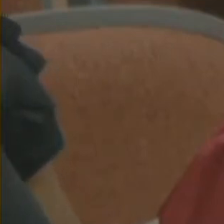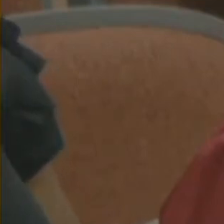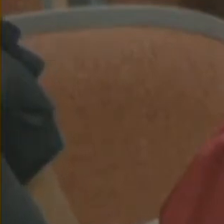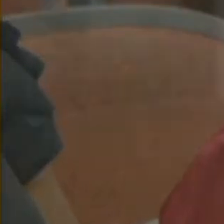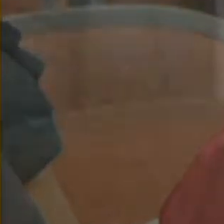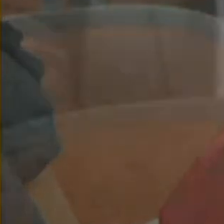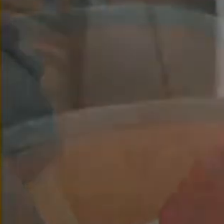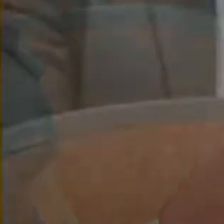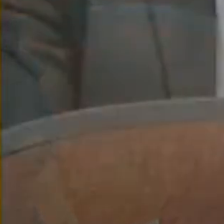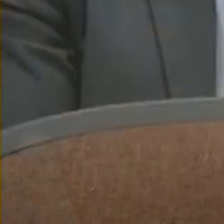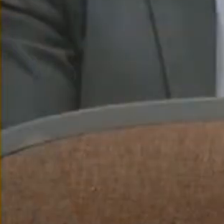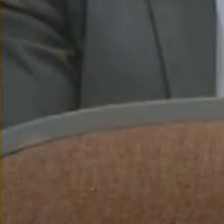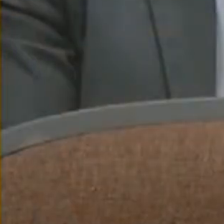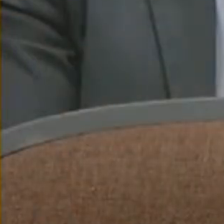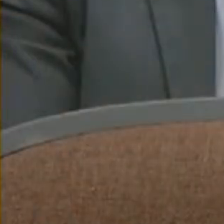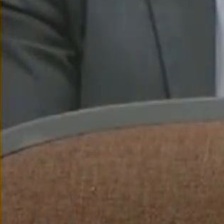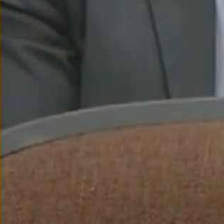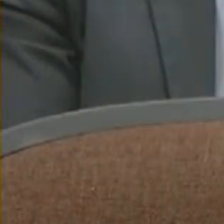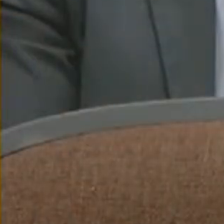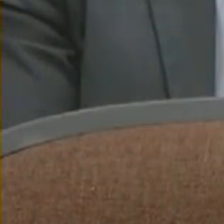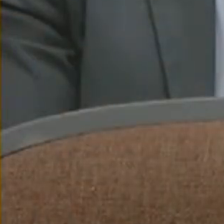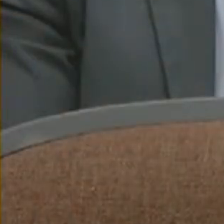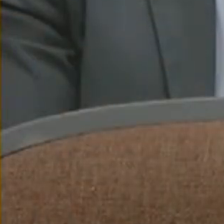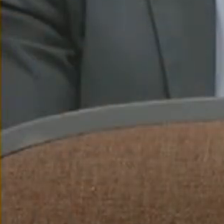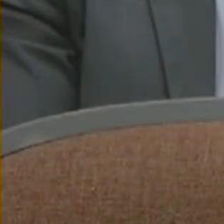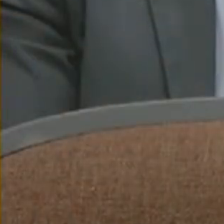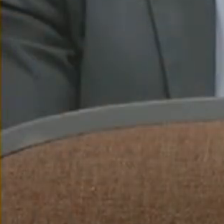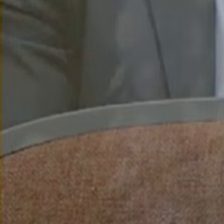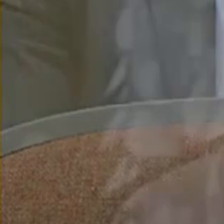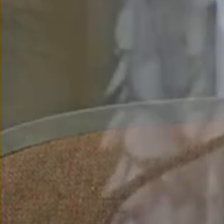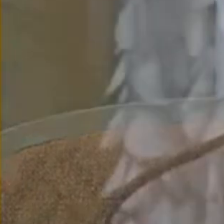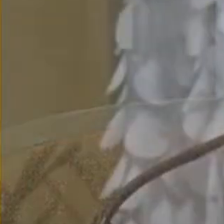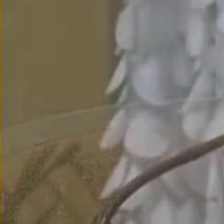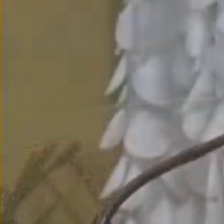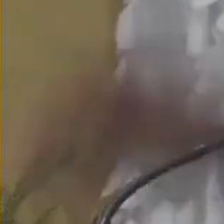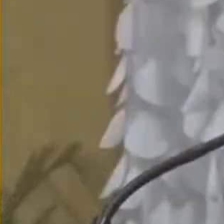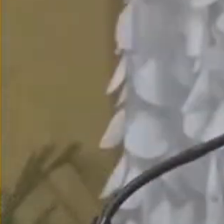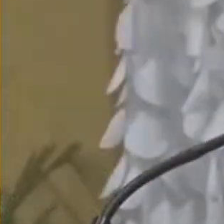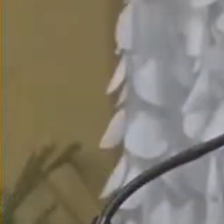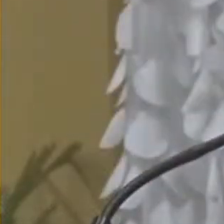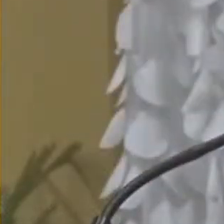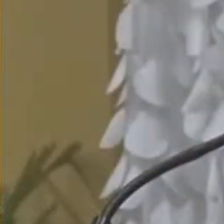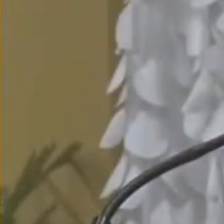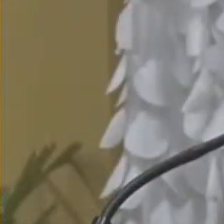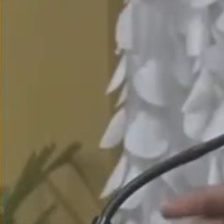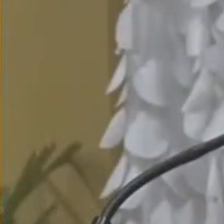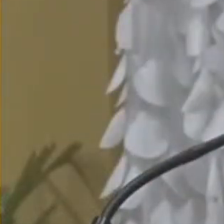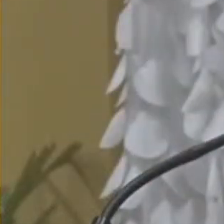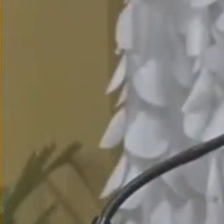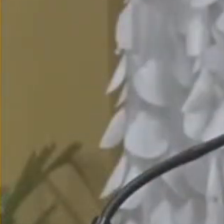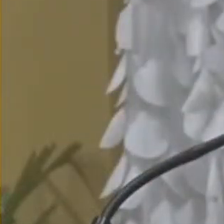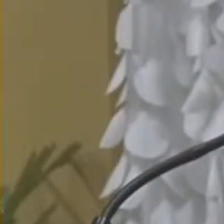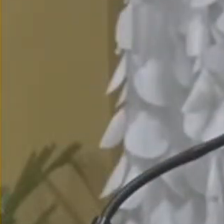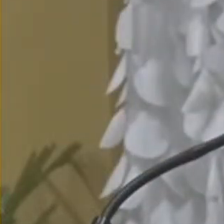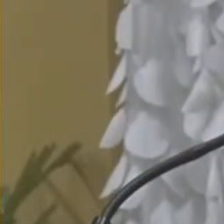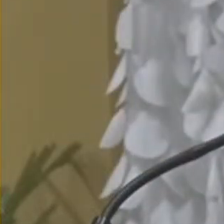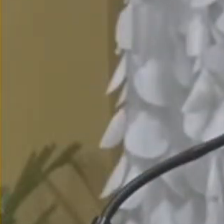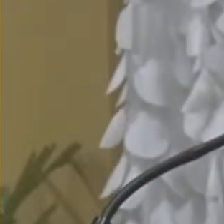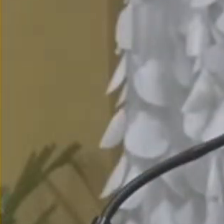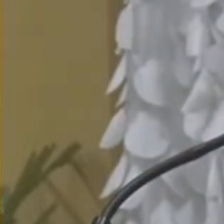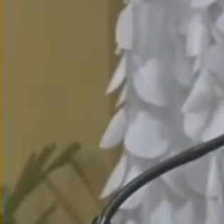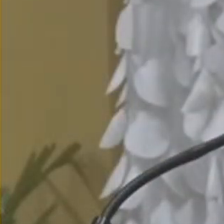not even be successful at getting it done, but just do something. Let it be said that you